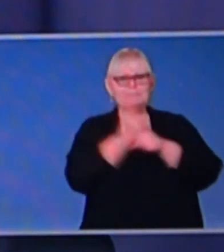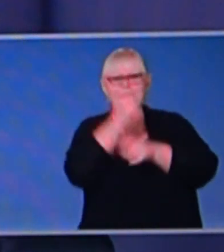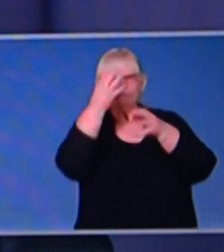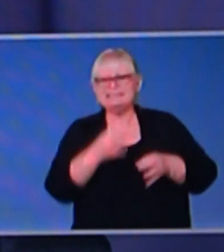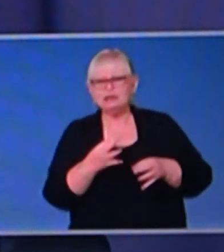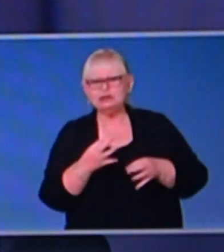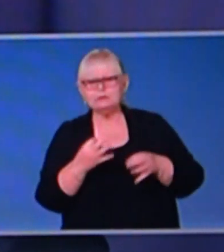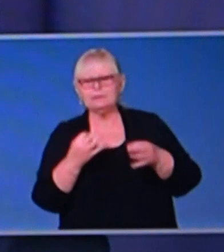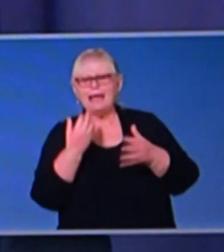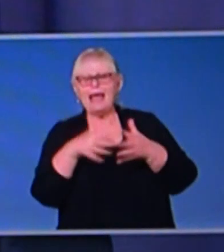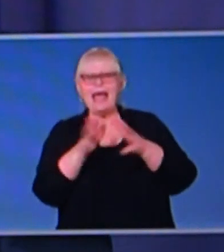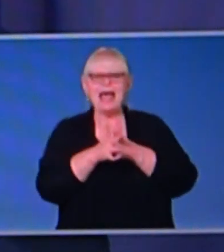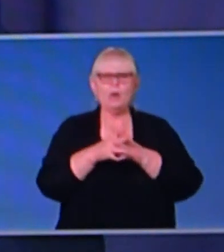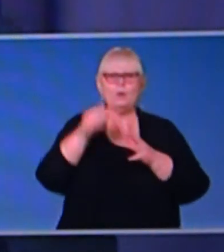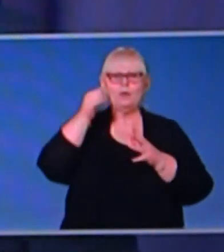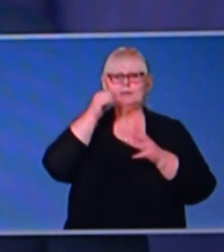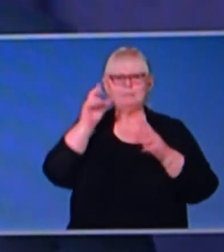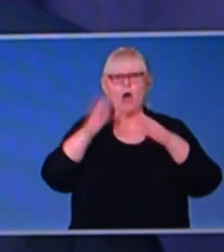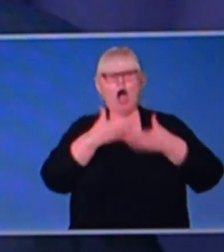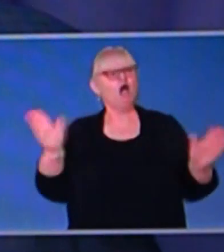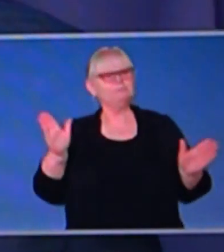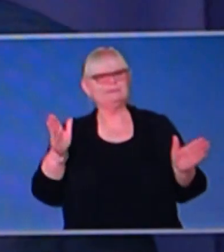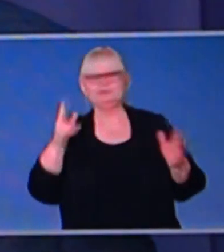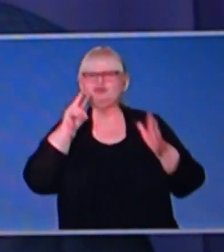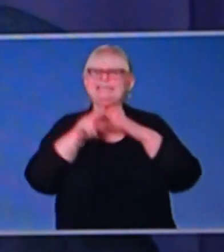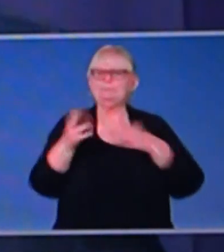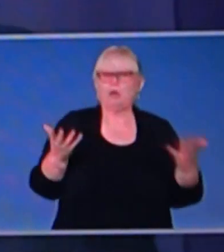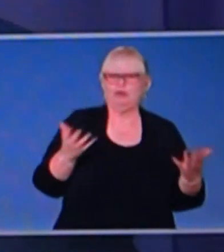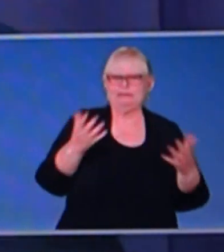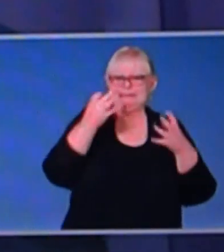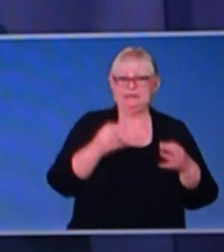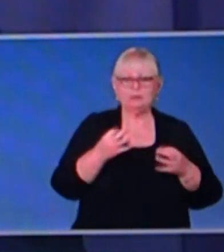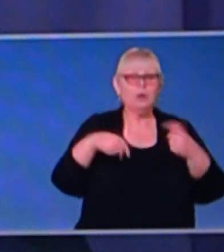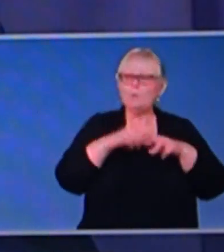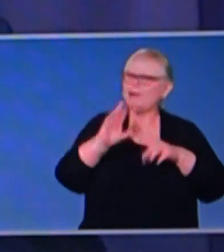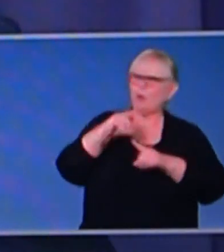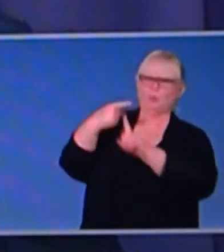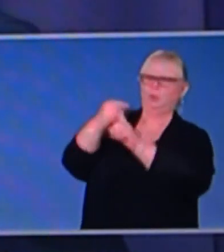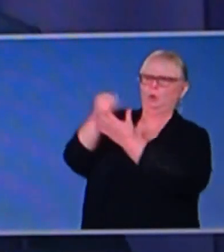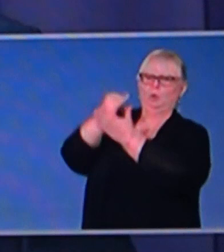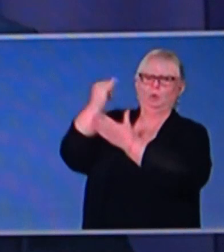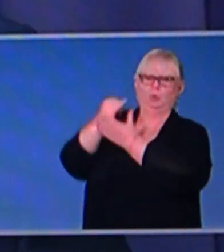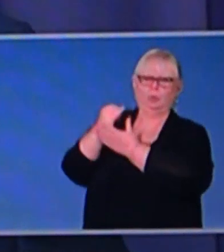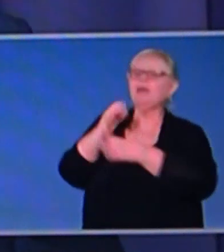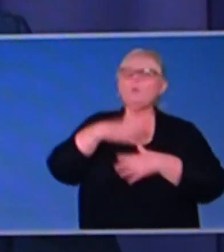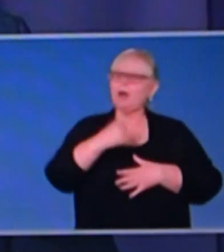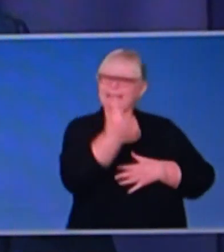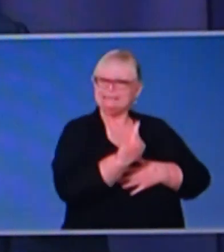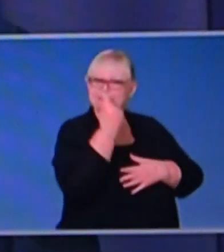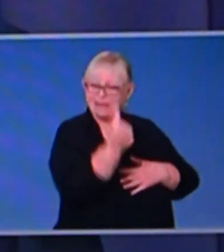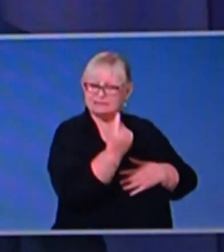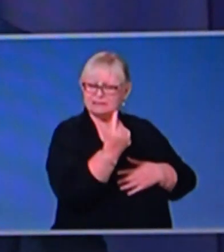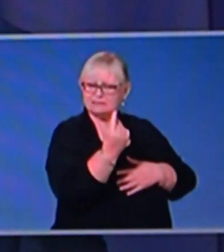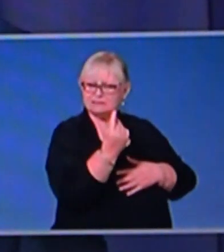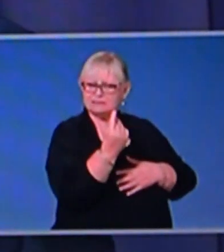Nothing extraordinary about that. So what Australia is pursuing is not targeted. It is said independently. It is